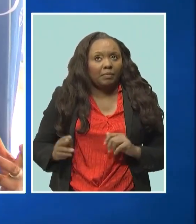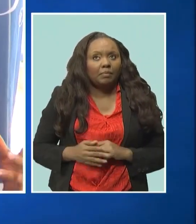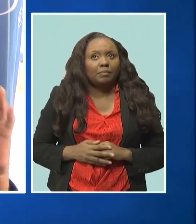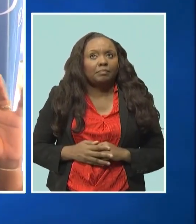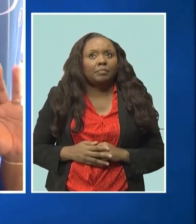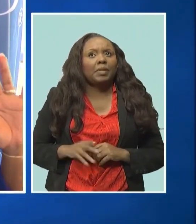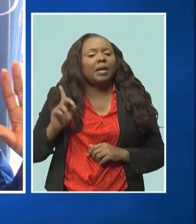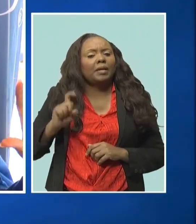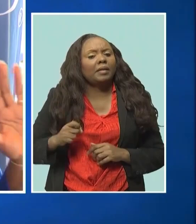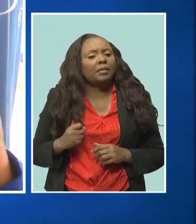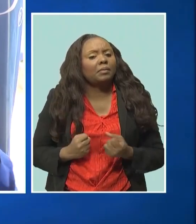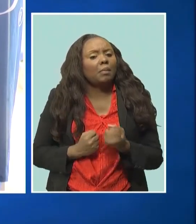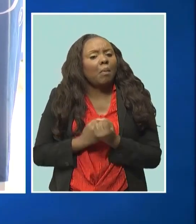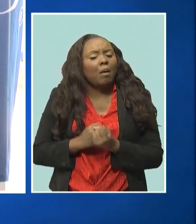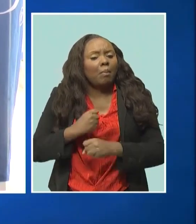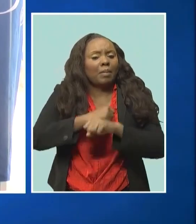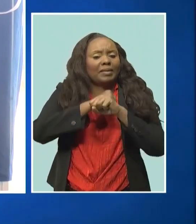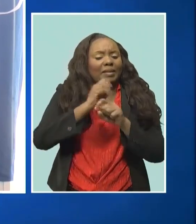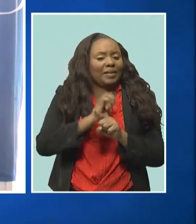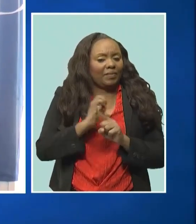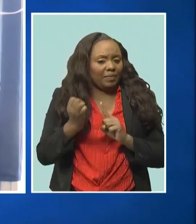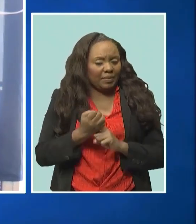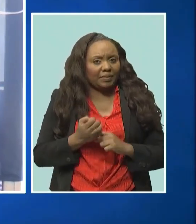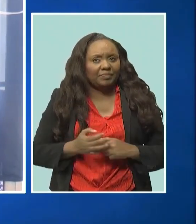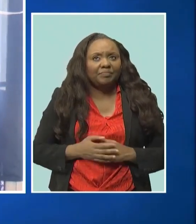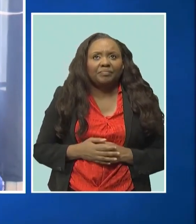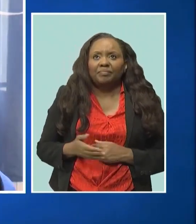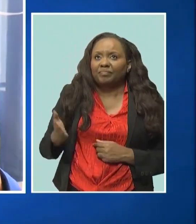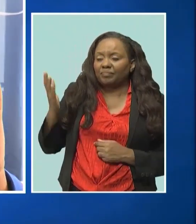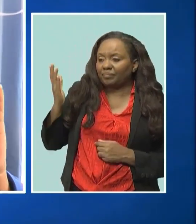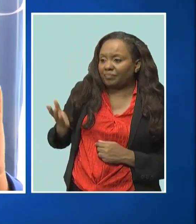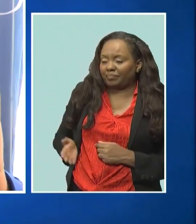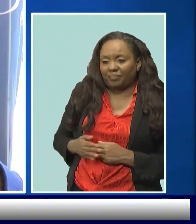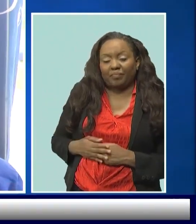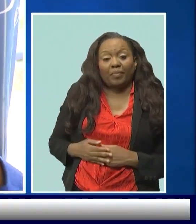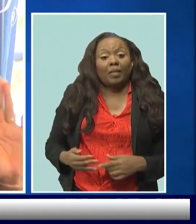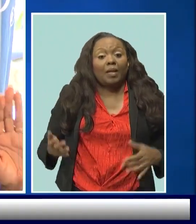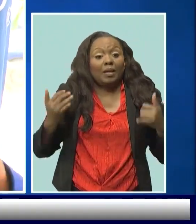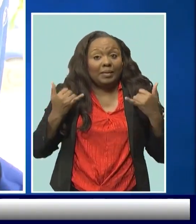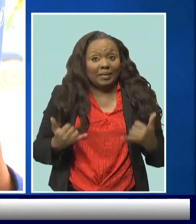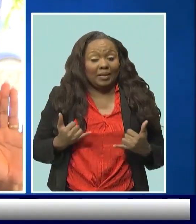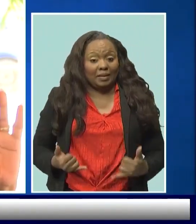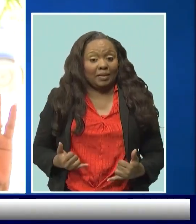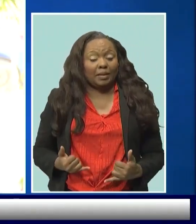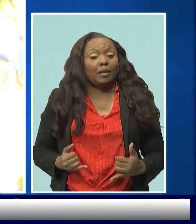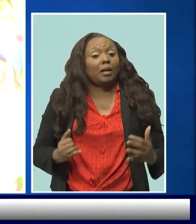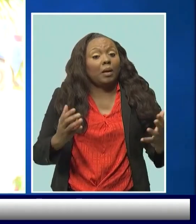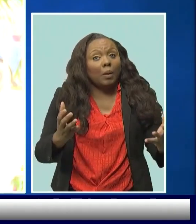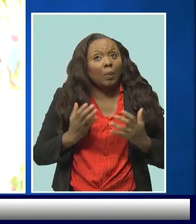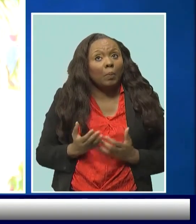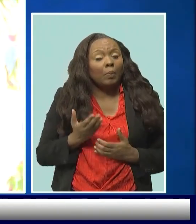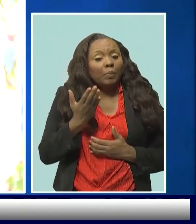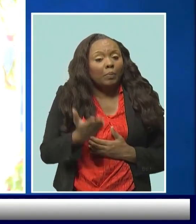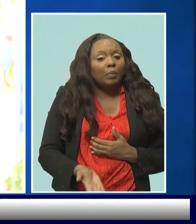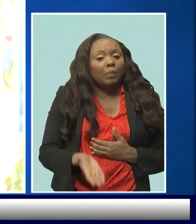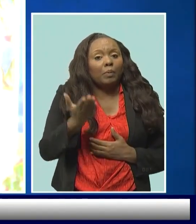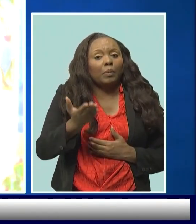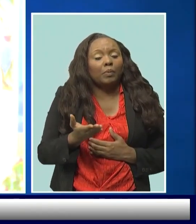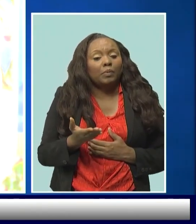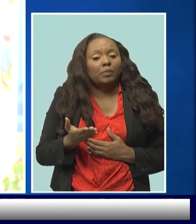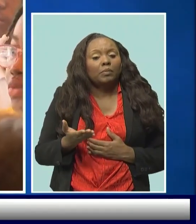to protecting the environment. If nothing else today, you need to commit to what you can